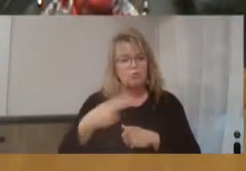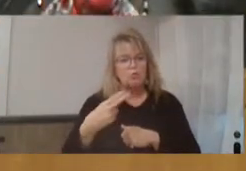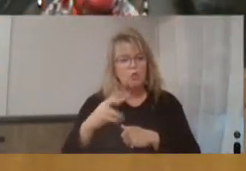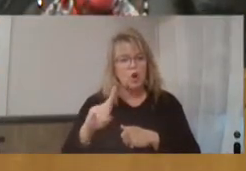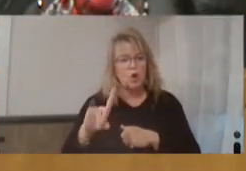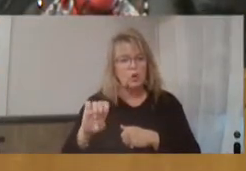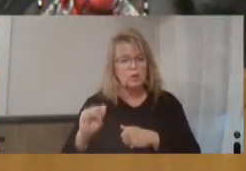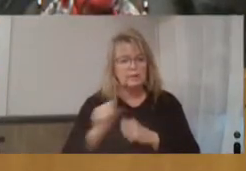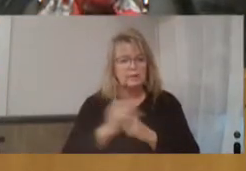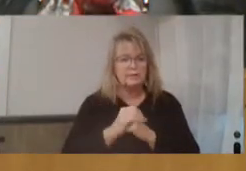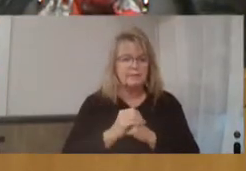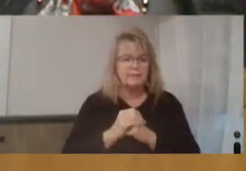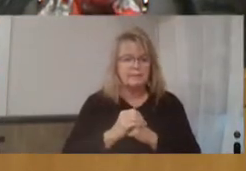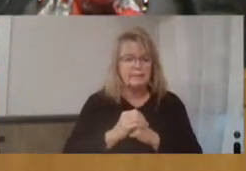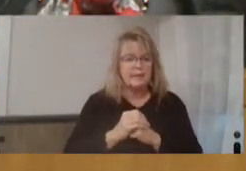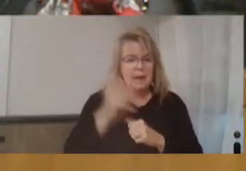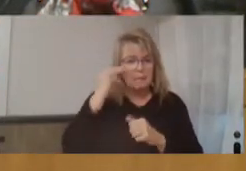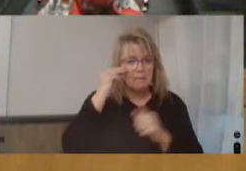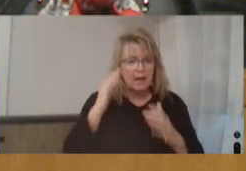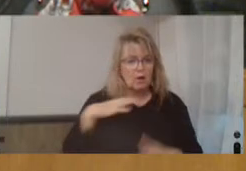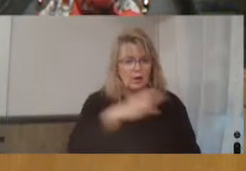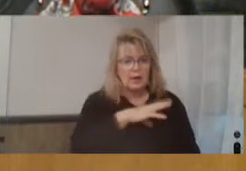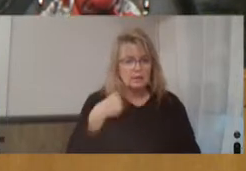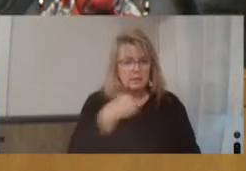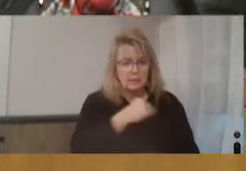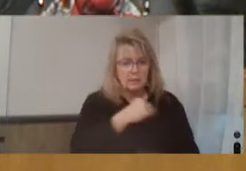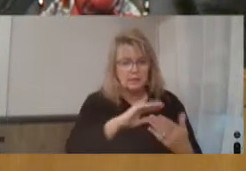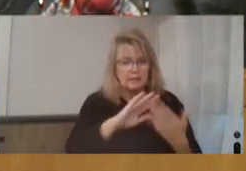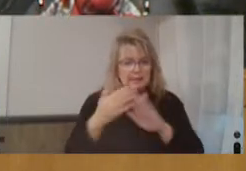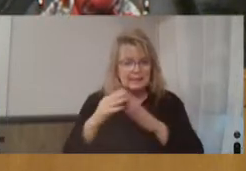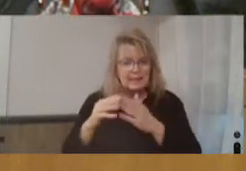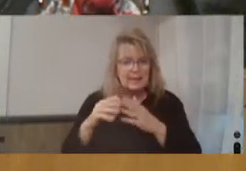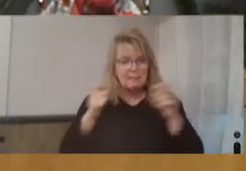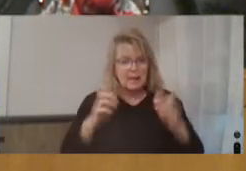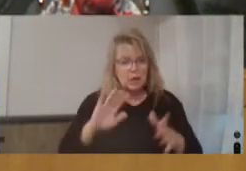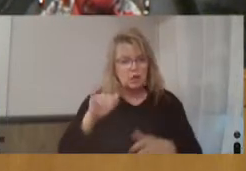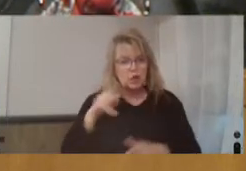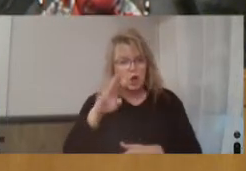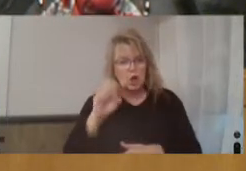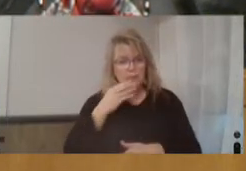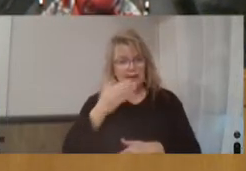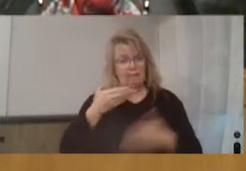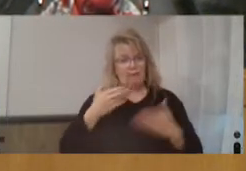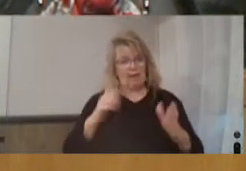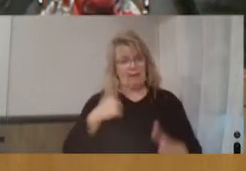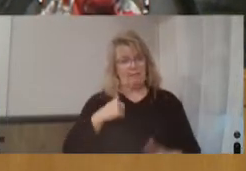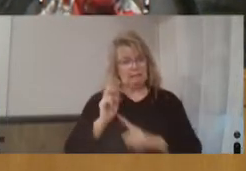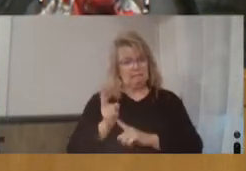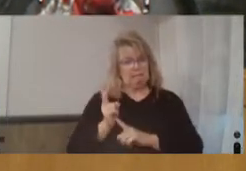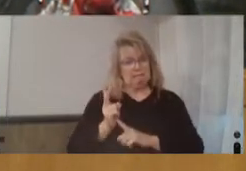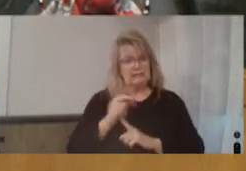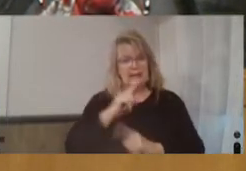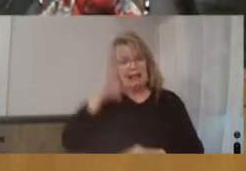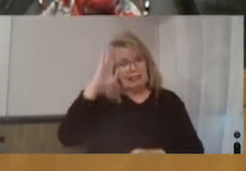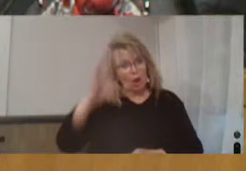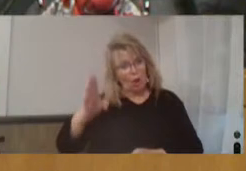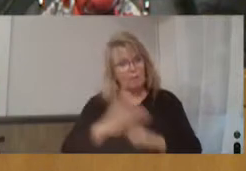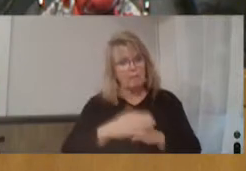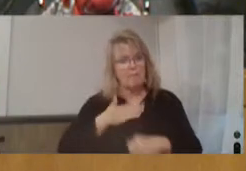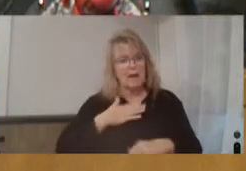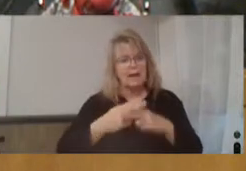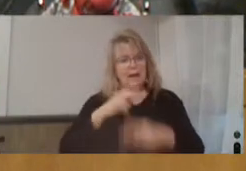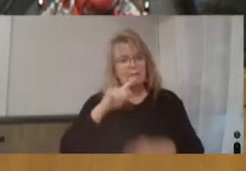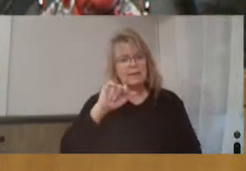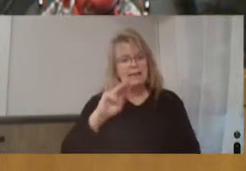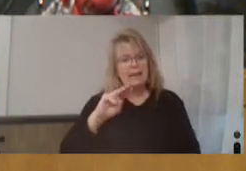Mayor Lyles, council members, and City Manager Jones, thank you for allowing me a couple minutes to say hello. My name is Tim Rhodes.